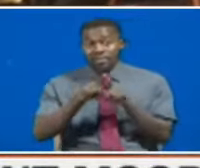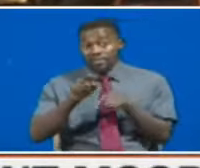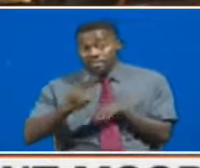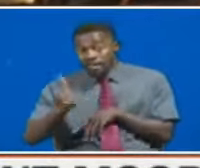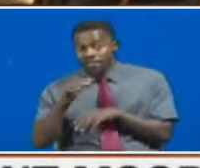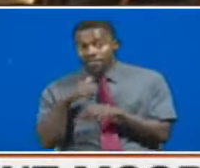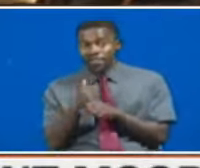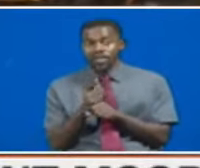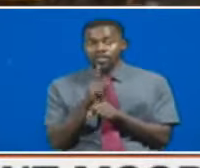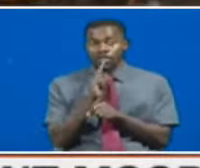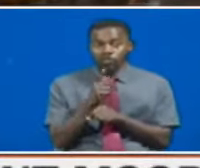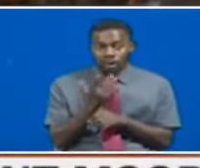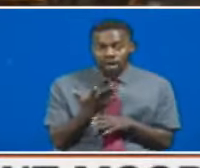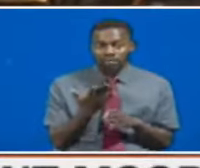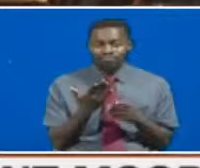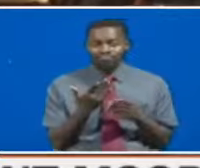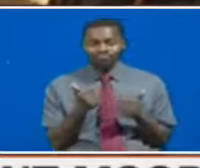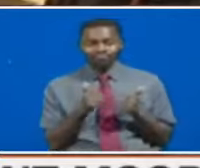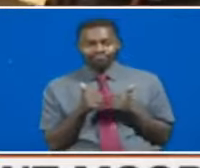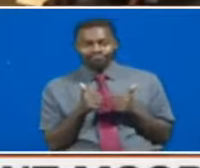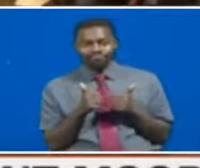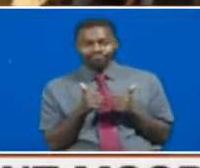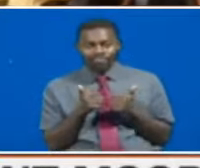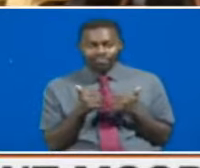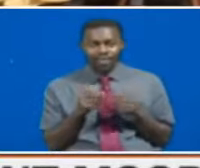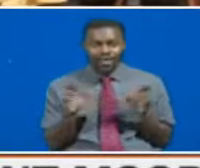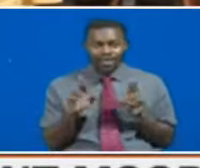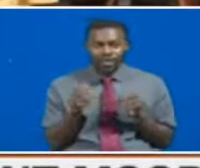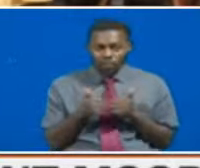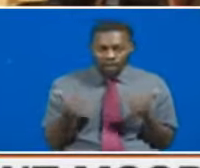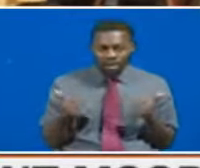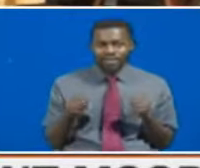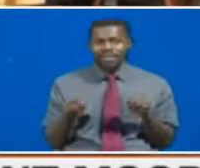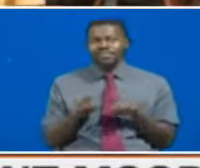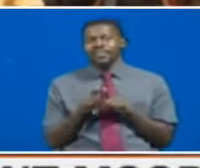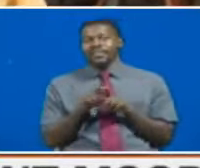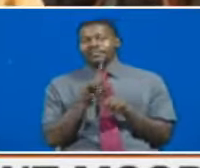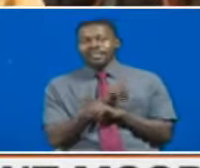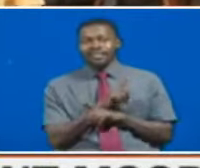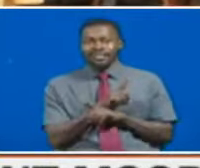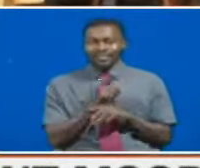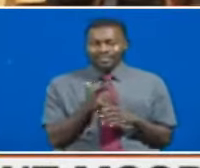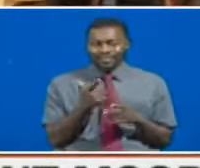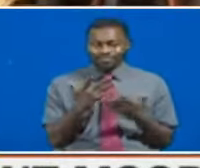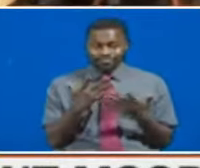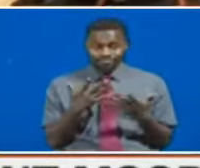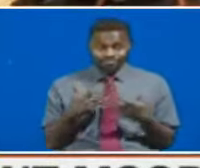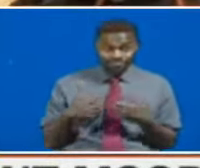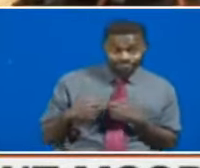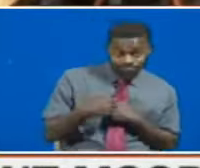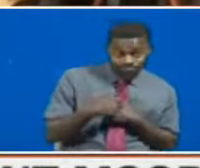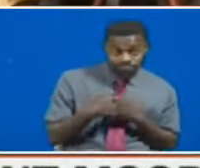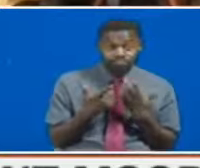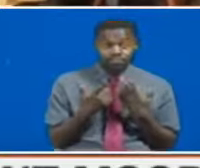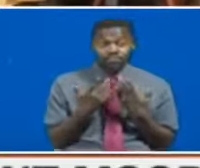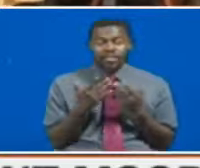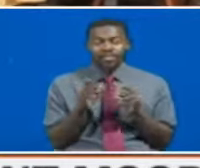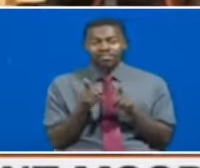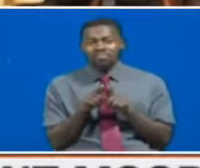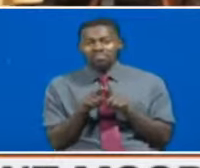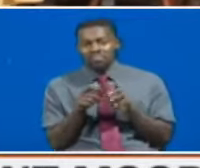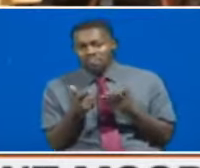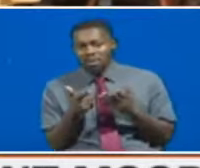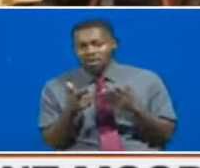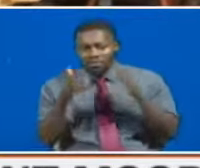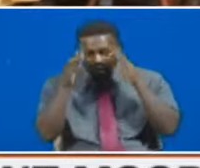our line breaks are good. Also, as we defend, our tackles, folding, and also